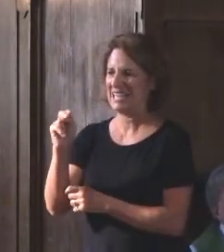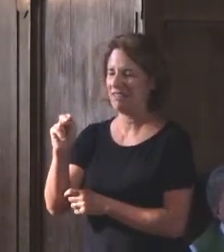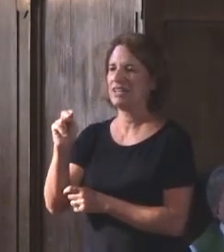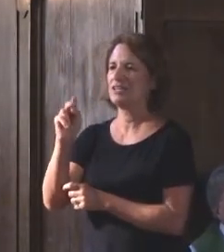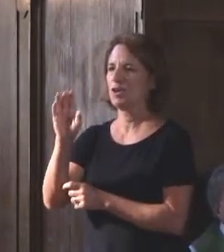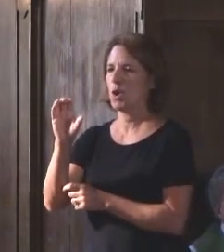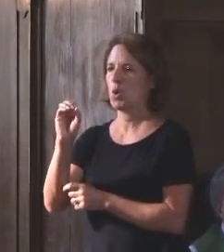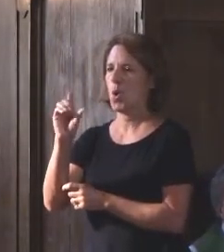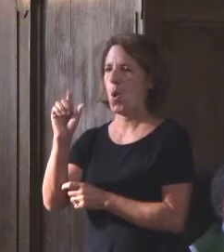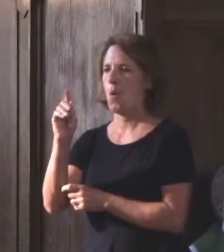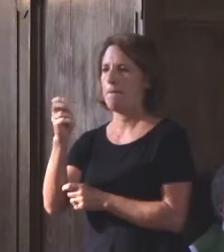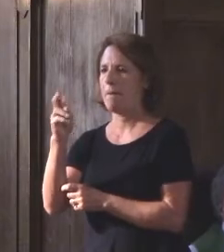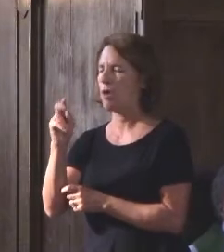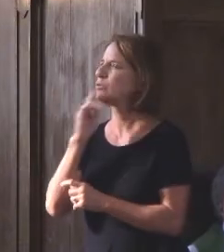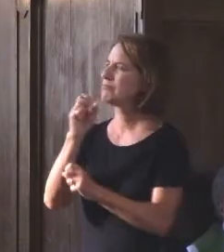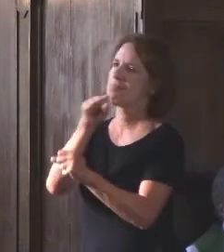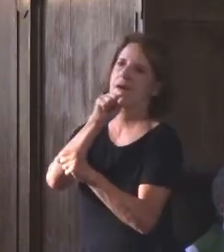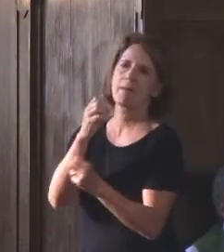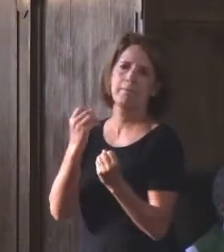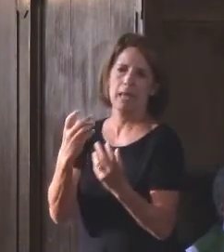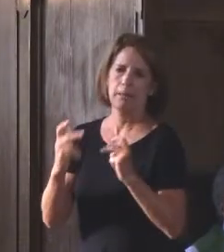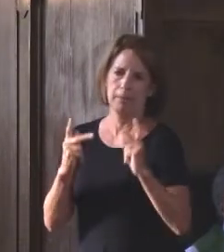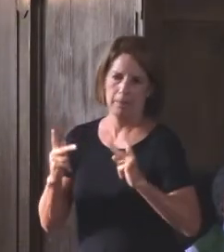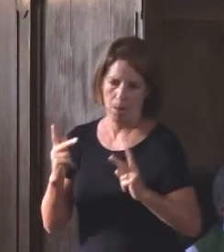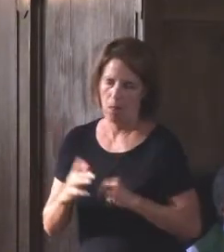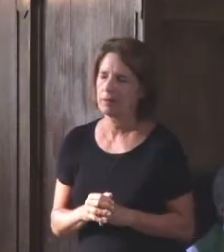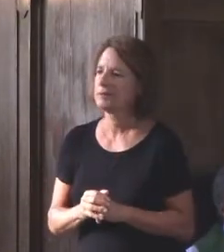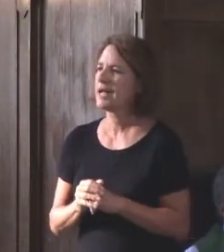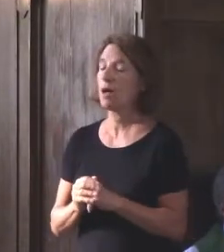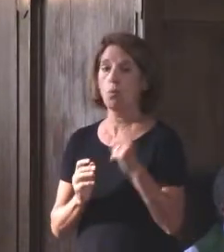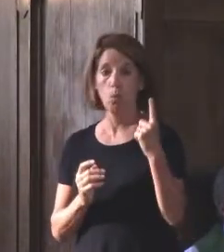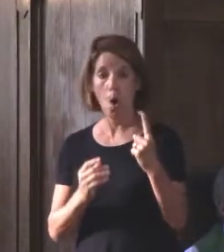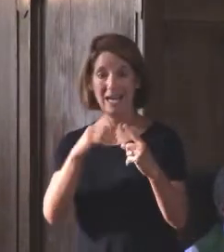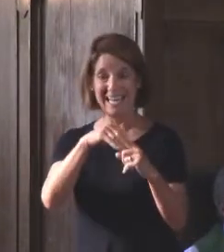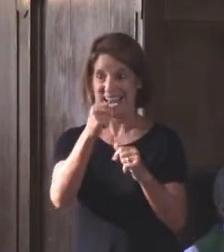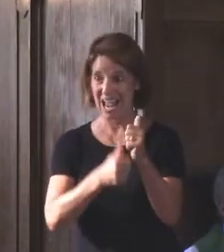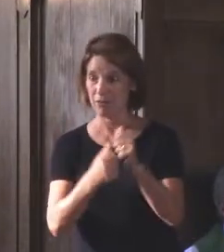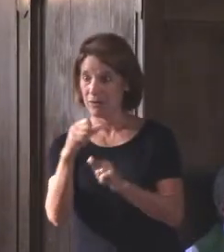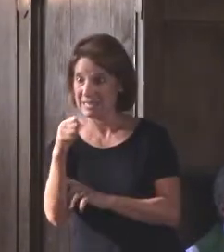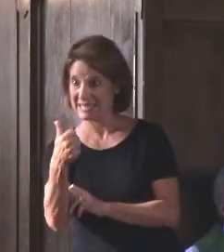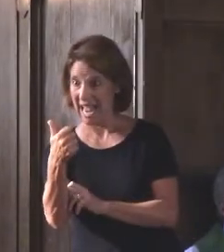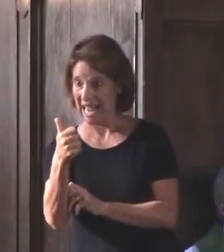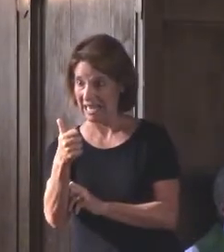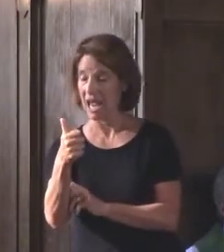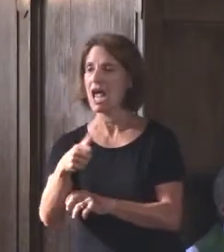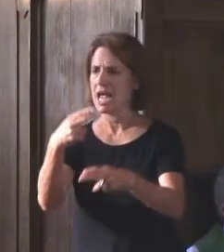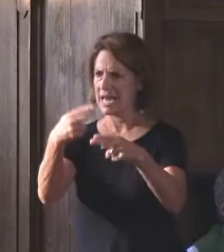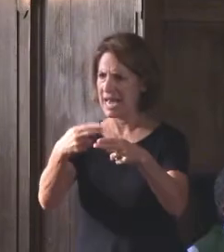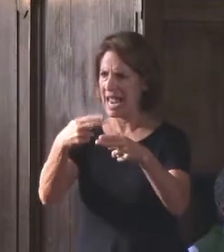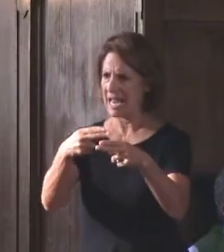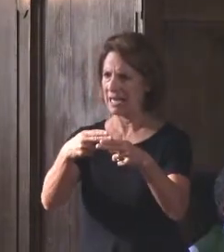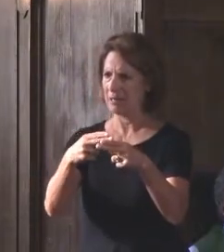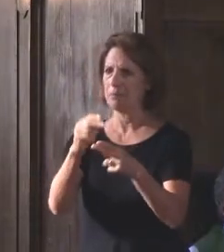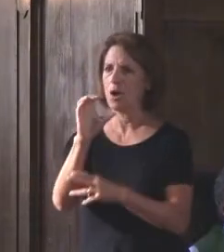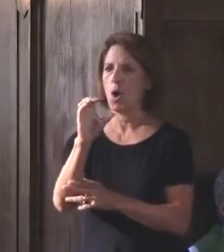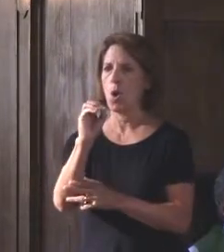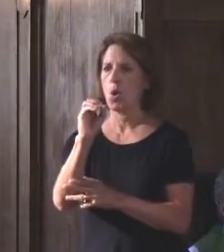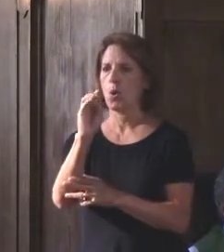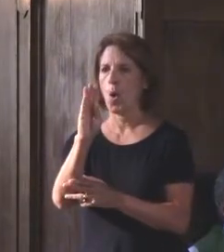was beloved by people. And 1 in 10 young adults then named Colbert as their most trusted news